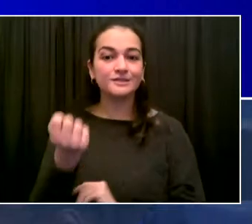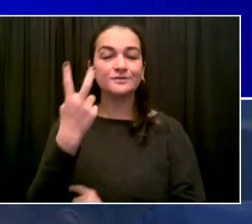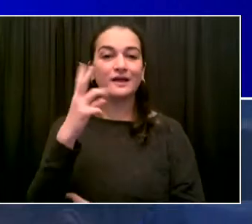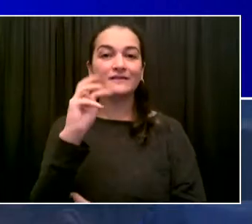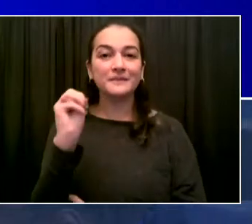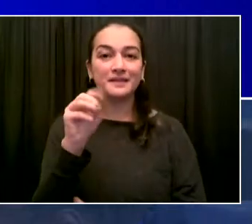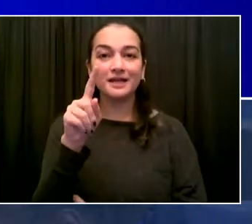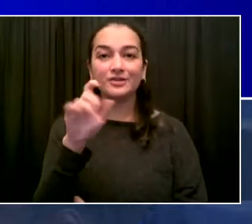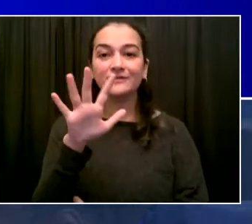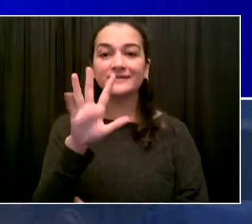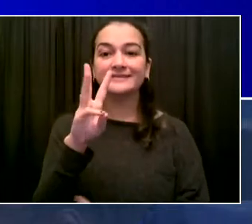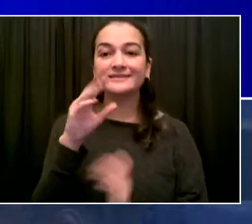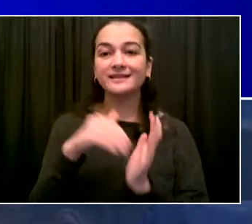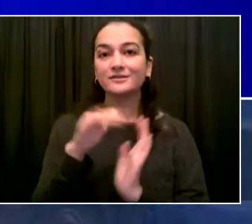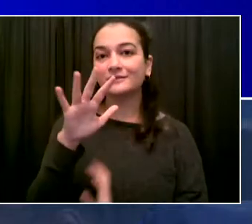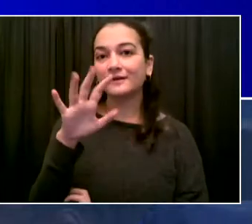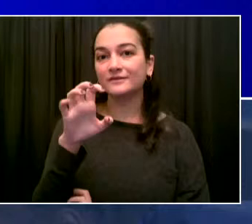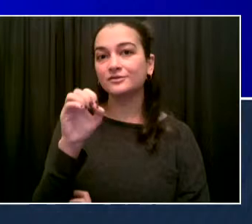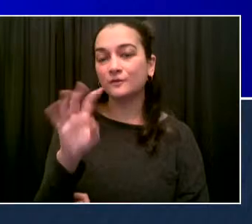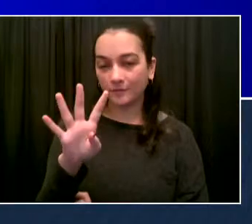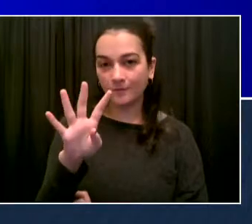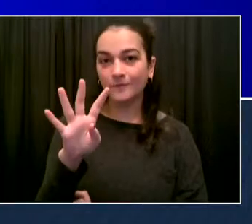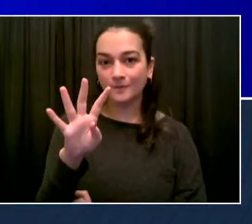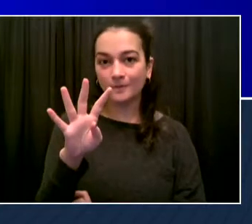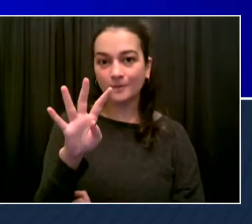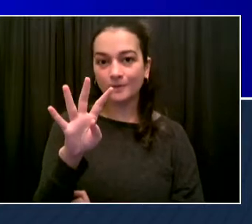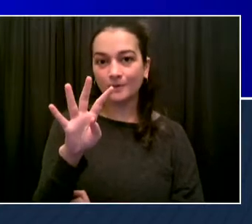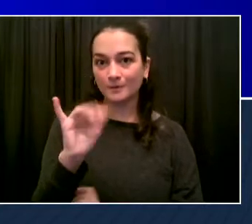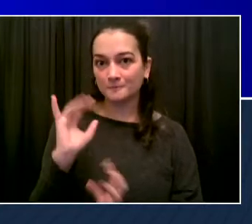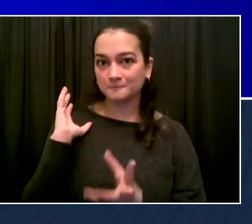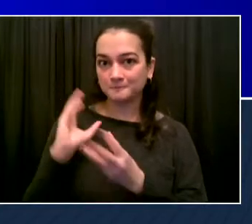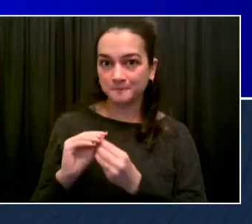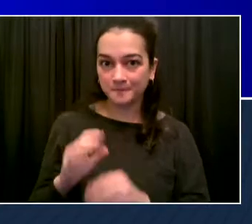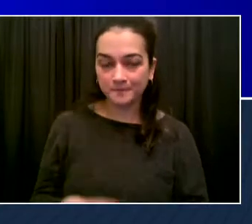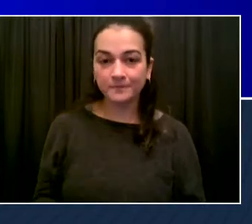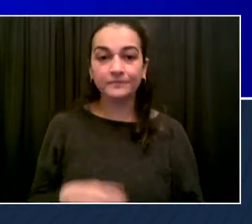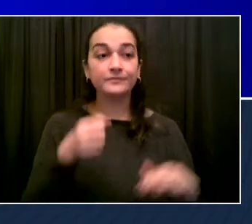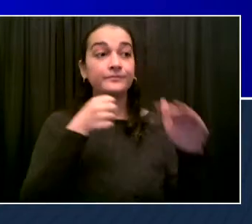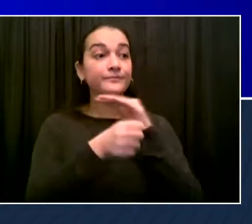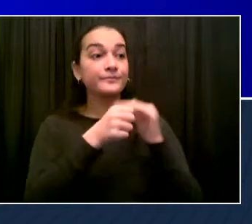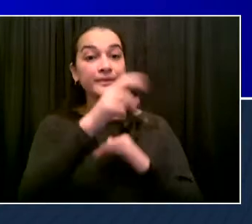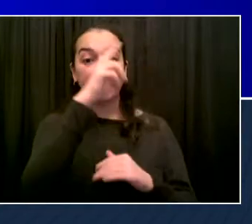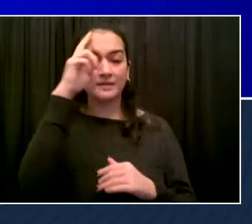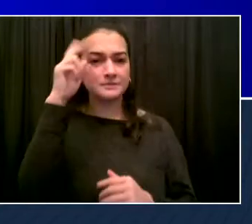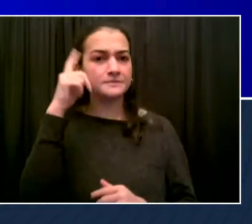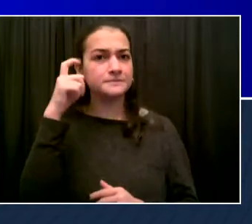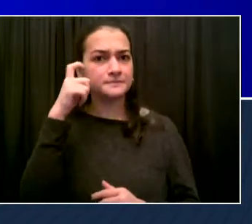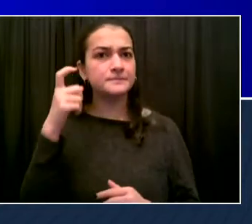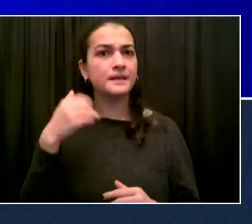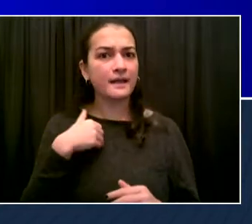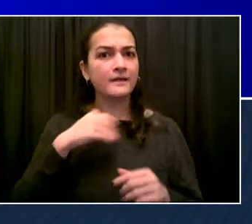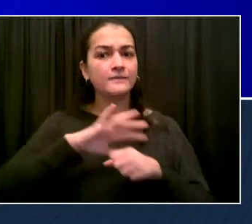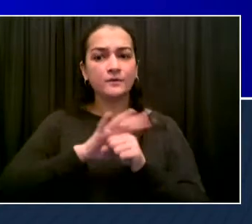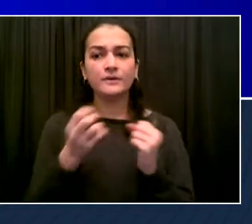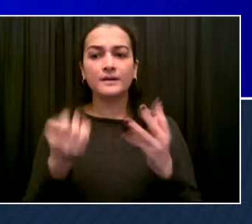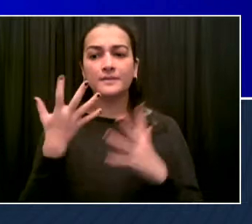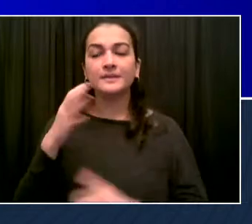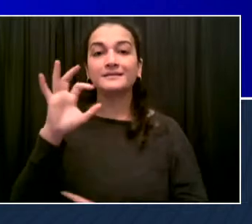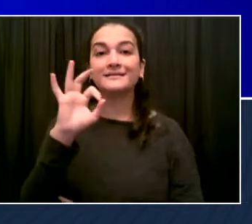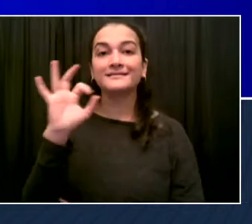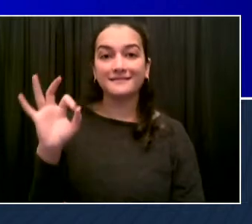12,163,191. Number two, daily number of people admitted to New York City hospitals for suspected COVID-19. Today's report is 99 patients, confirmed positivity